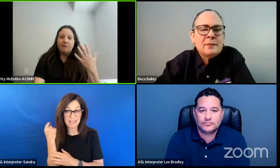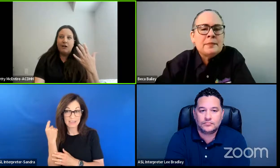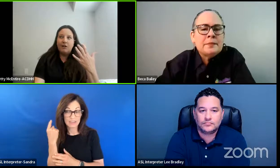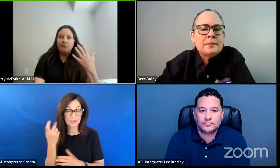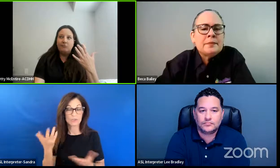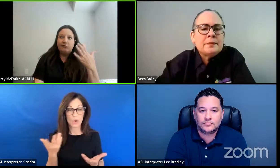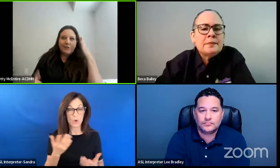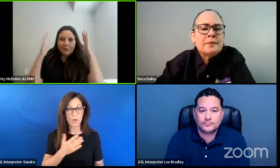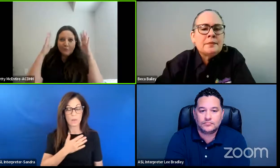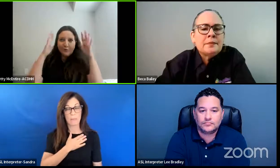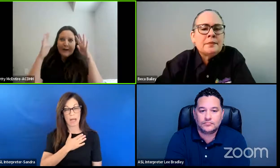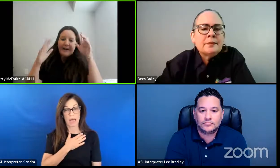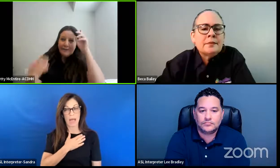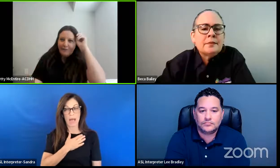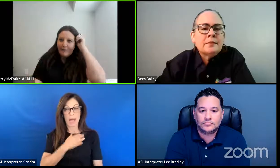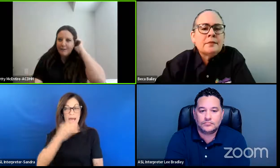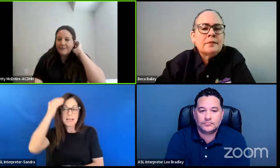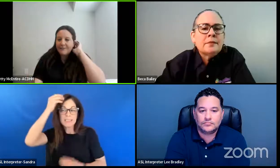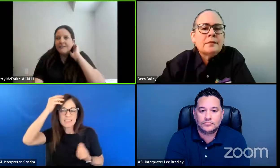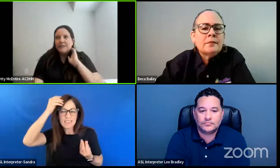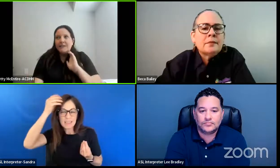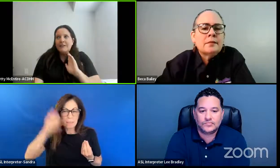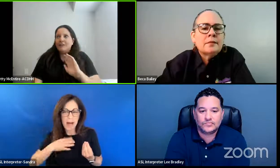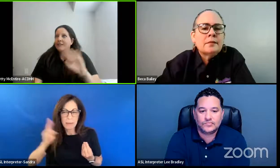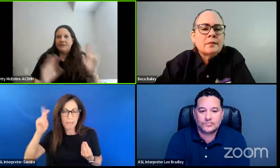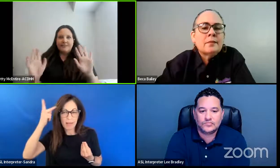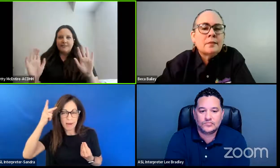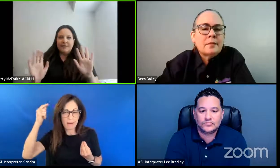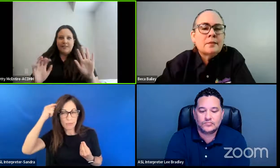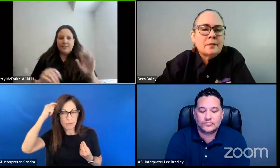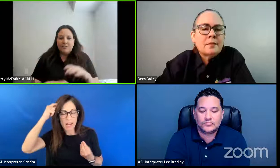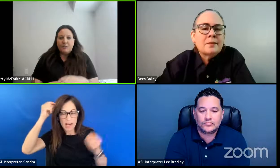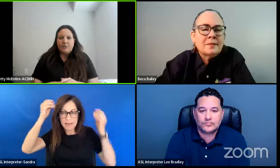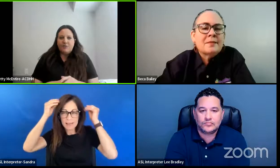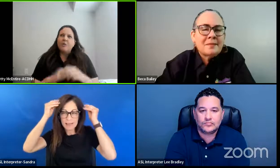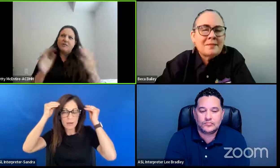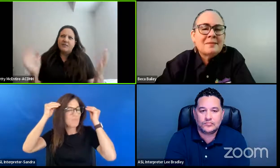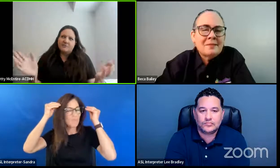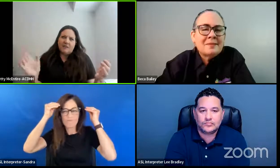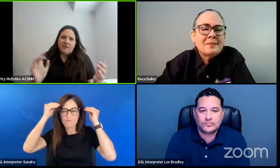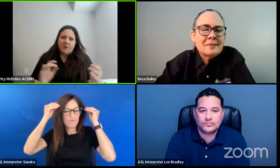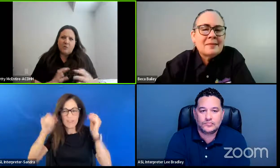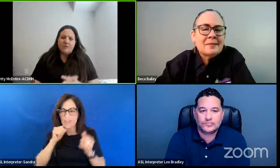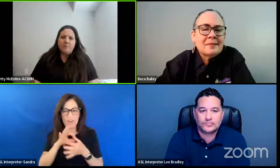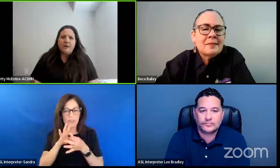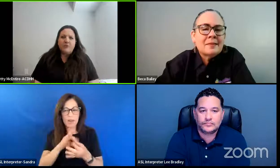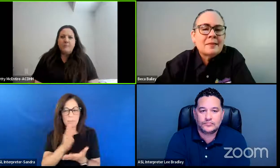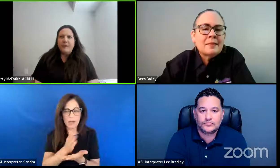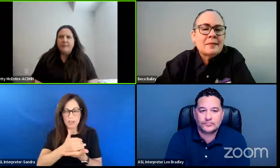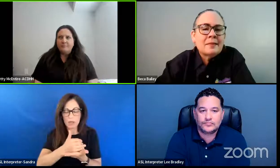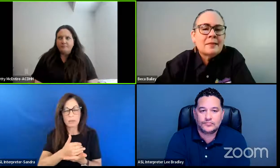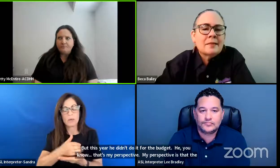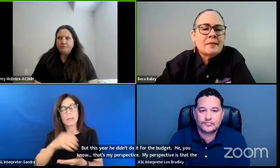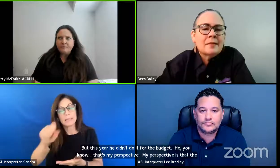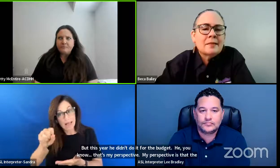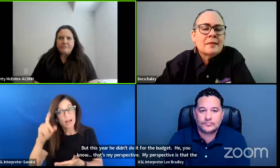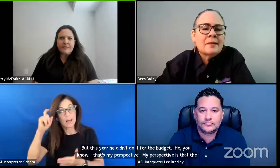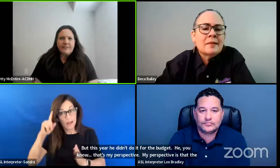inside political brain thinks that this has nothing to do with budget. Of course, the governor wants a budget,